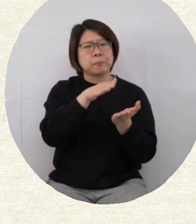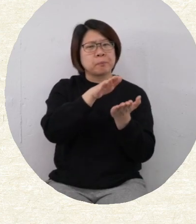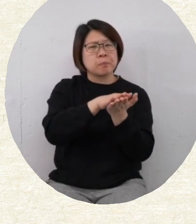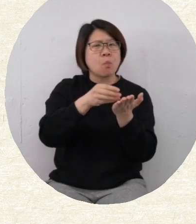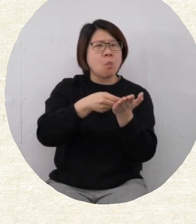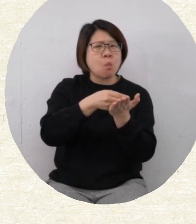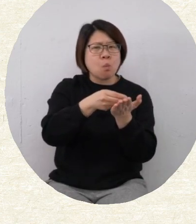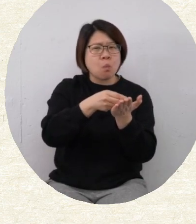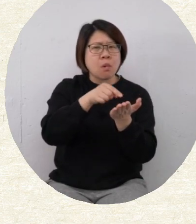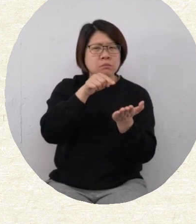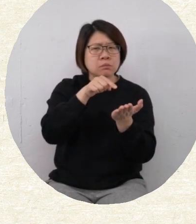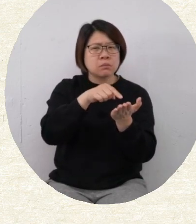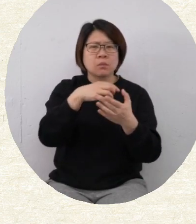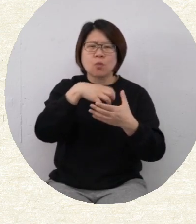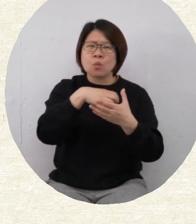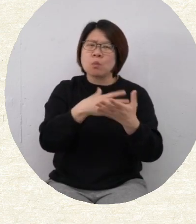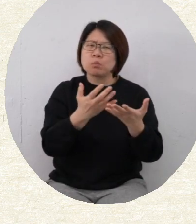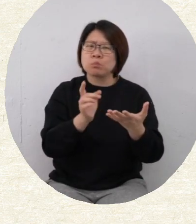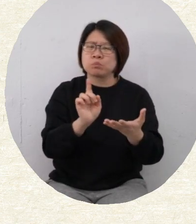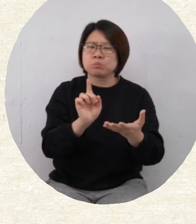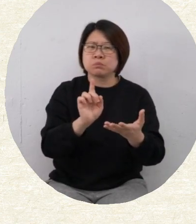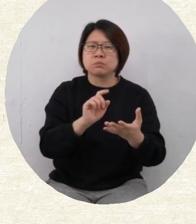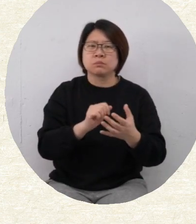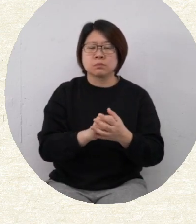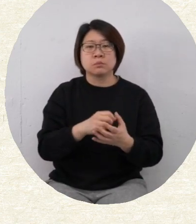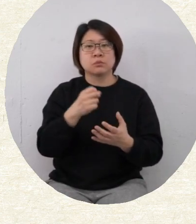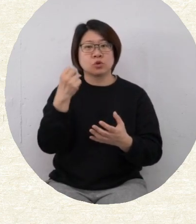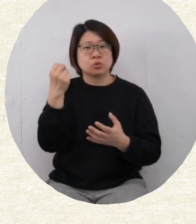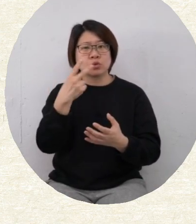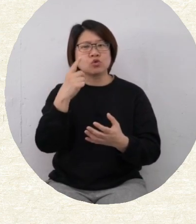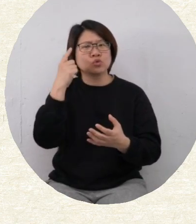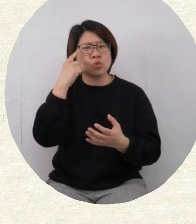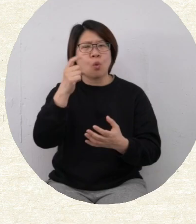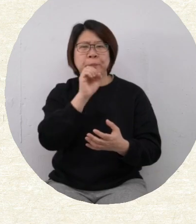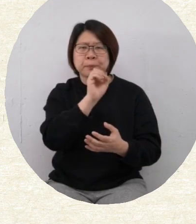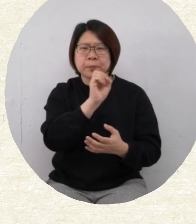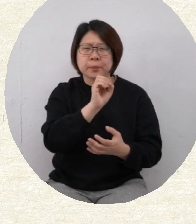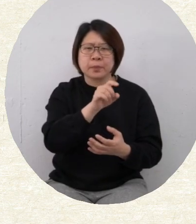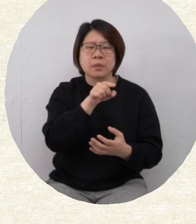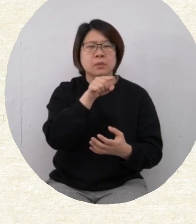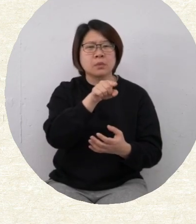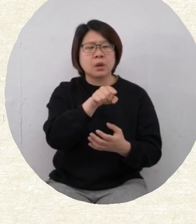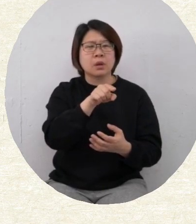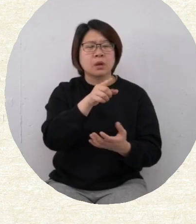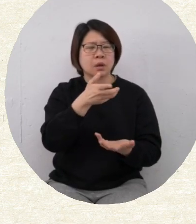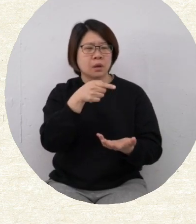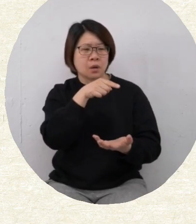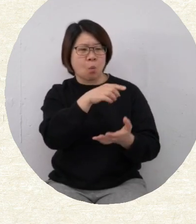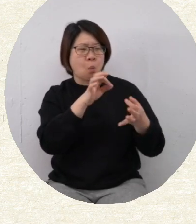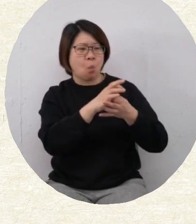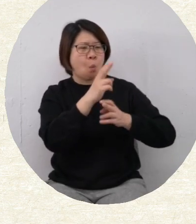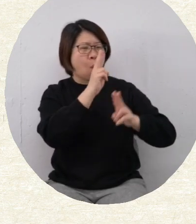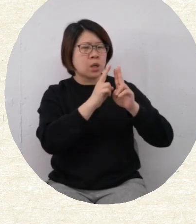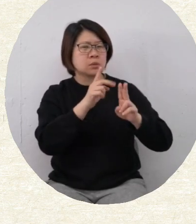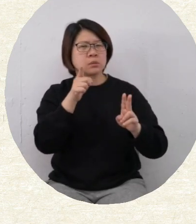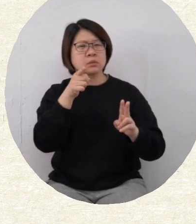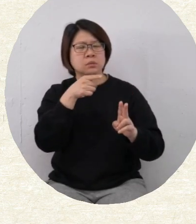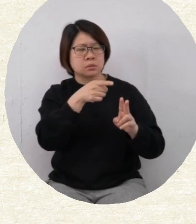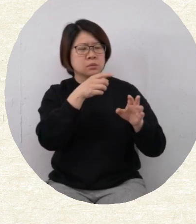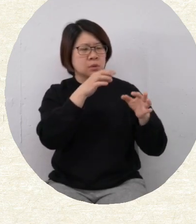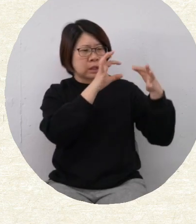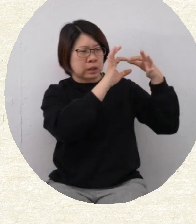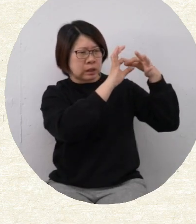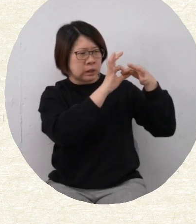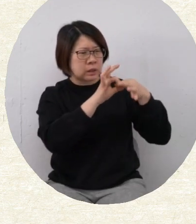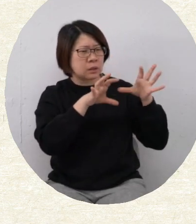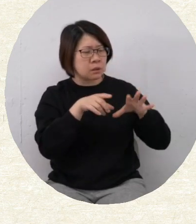I have a question about the education system, and I would like to know a bit more about that. Would you introduce the printmaking program in your